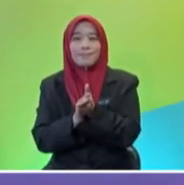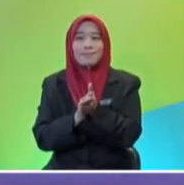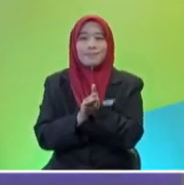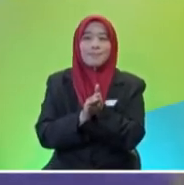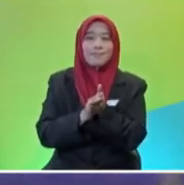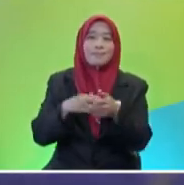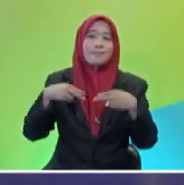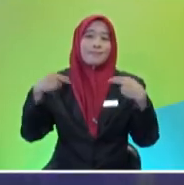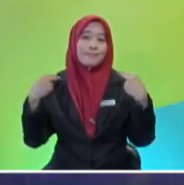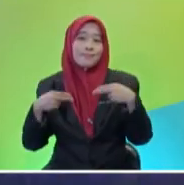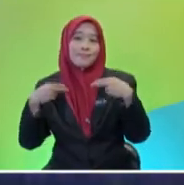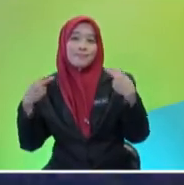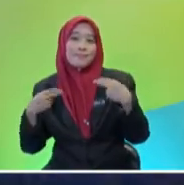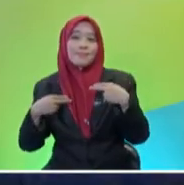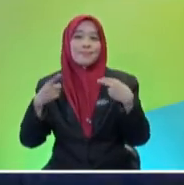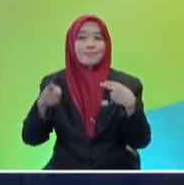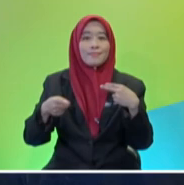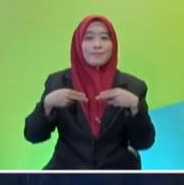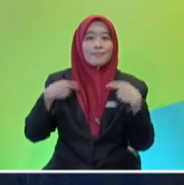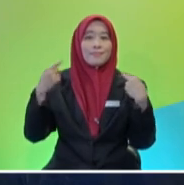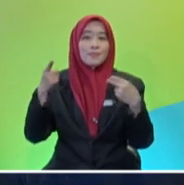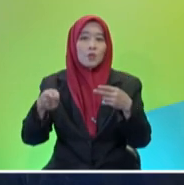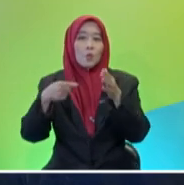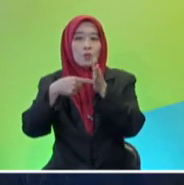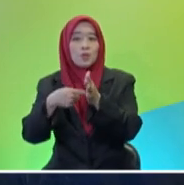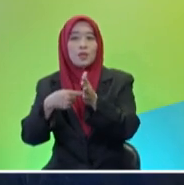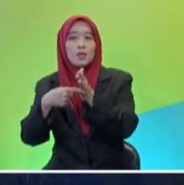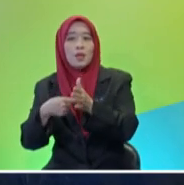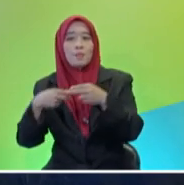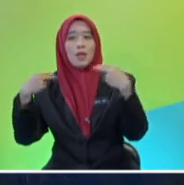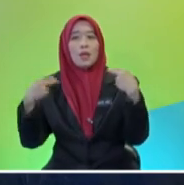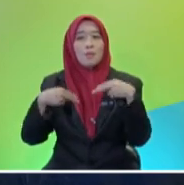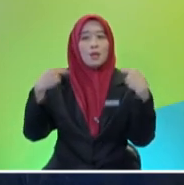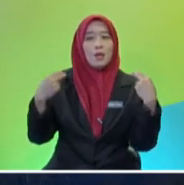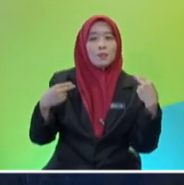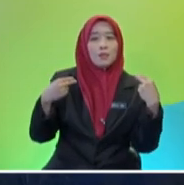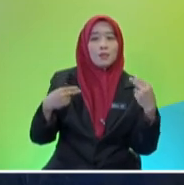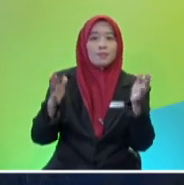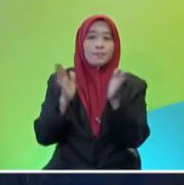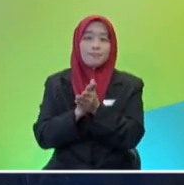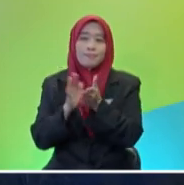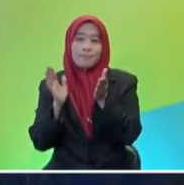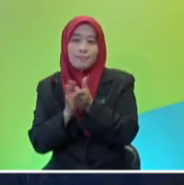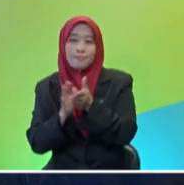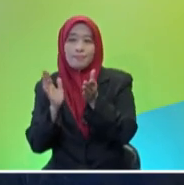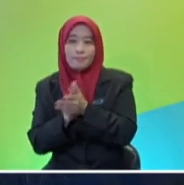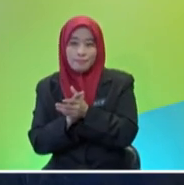If you're happy, happy, happy, and you want to show it. If you're happy, happy, happy, clap your